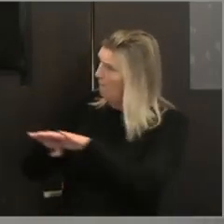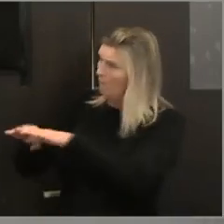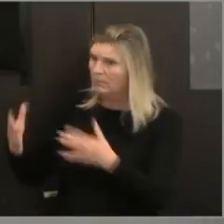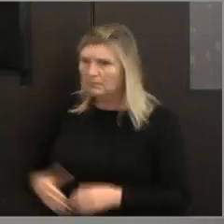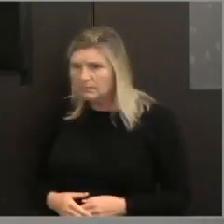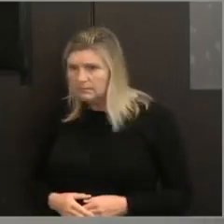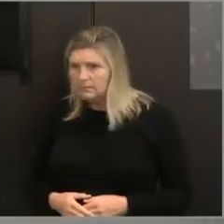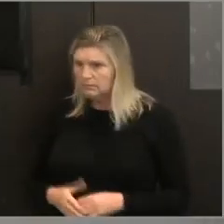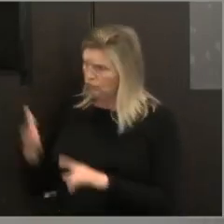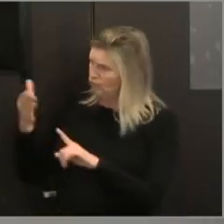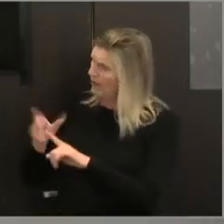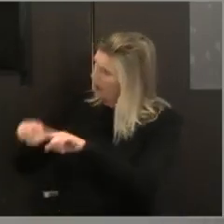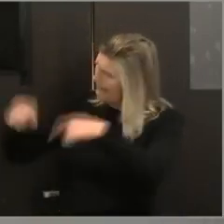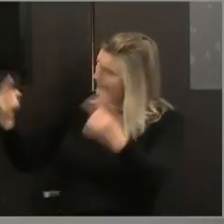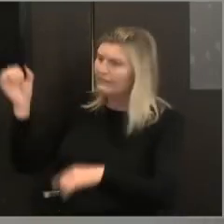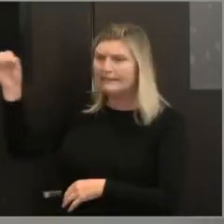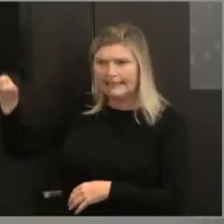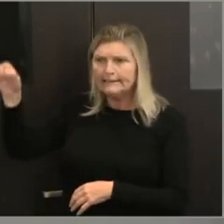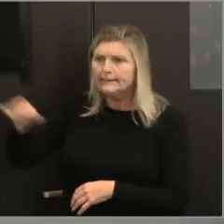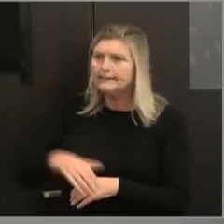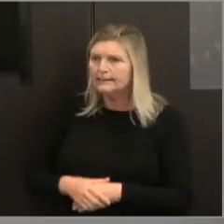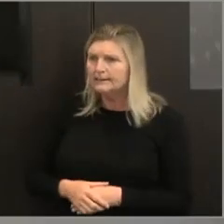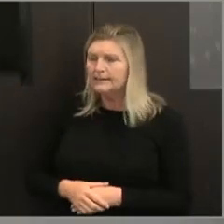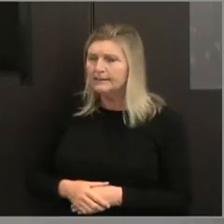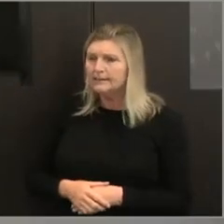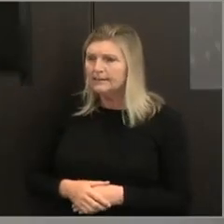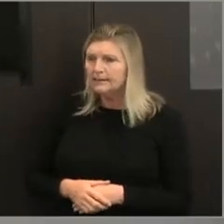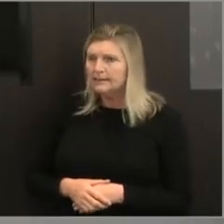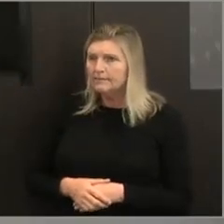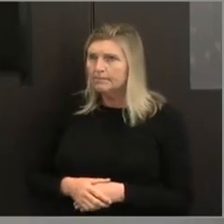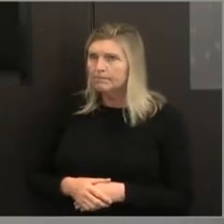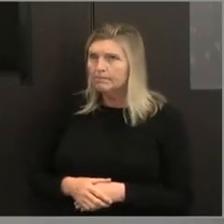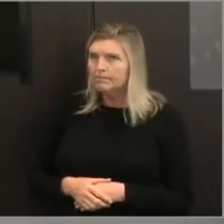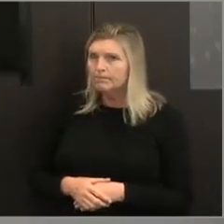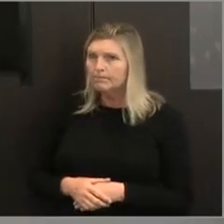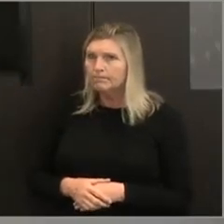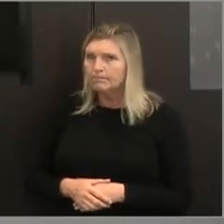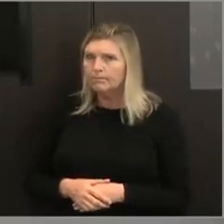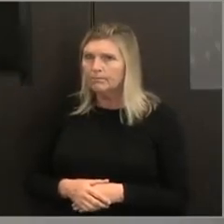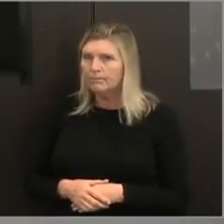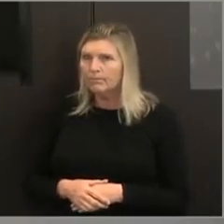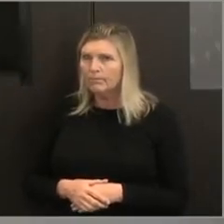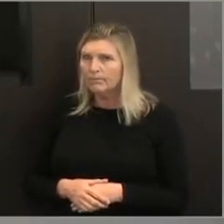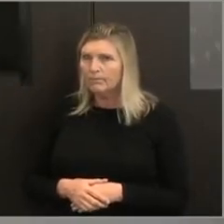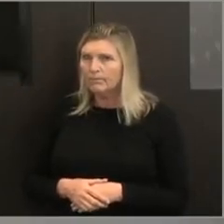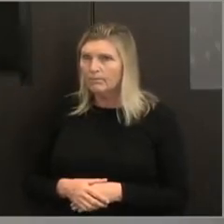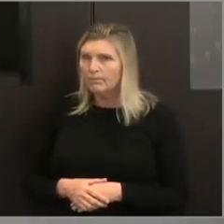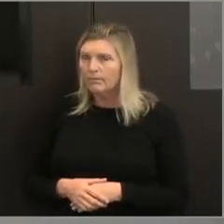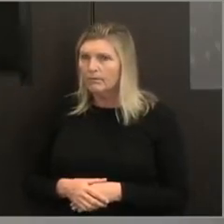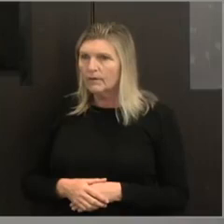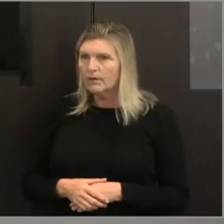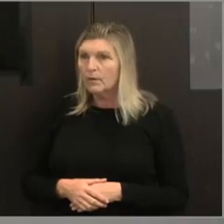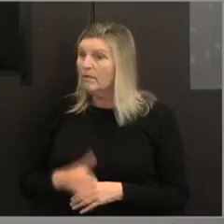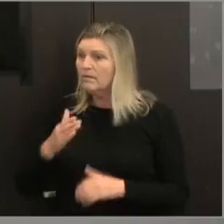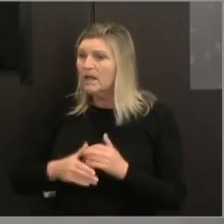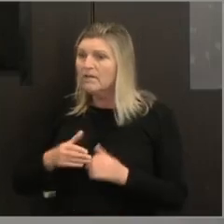We recognised they were different. The term we've used in kahungunu has never been Pākehā. We've used the